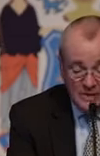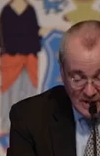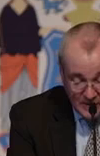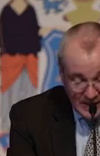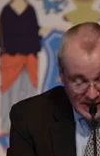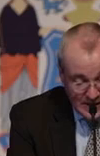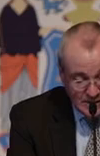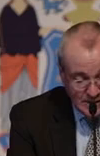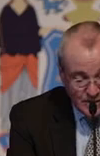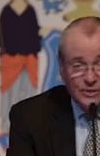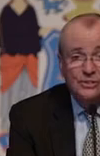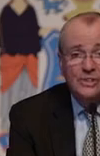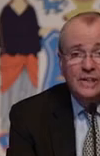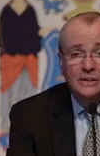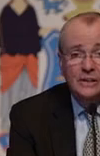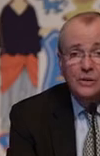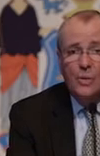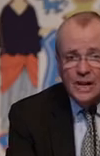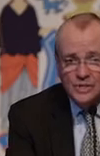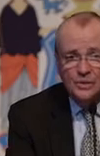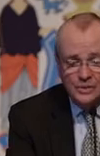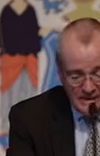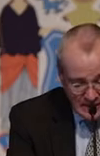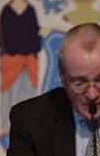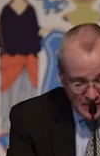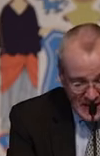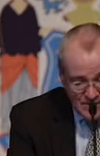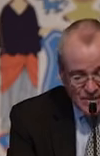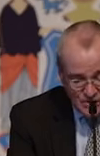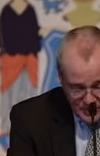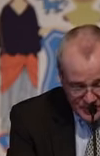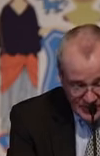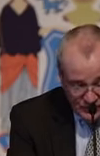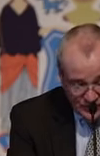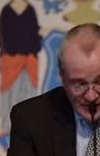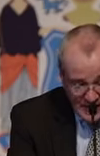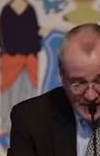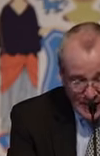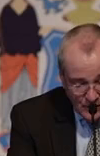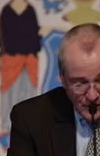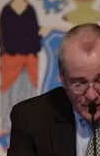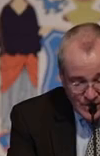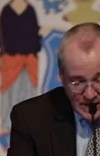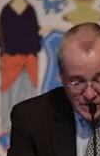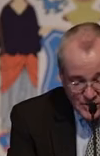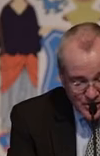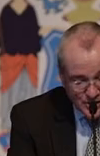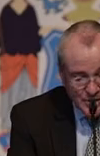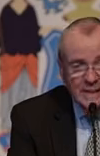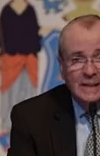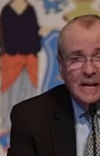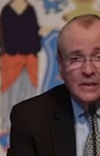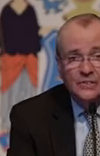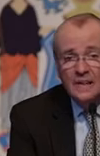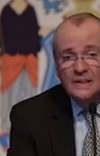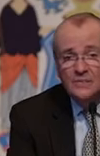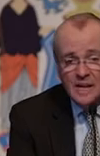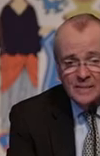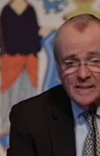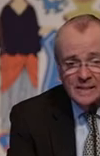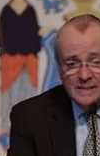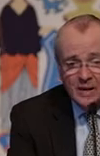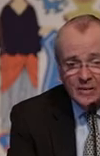leaves behind 13 grandchildren, 5 siblings, and a large and special